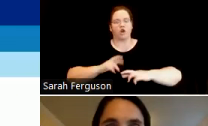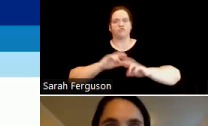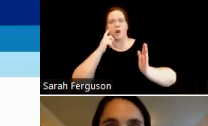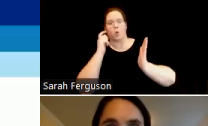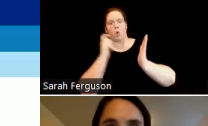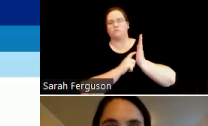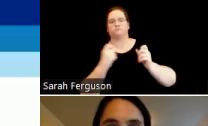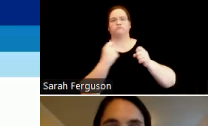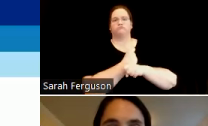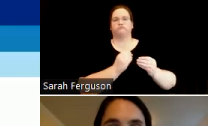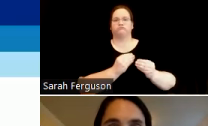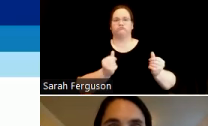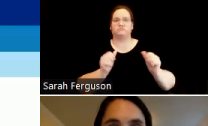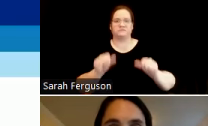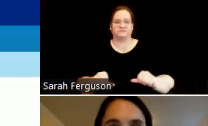please.